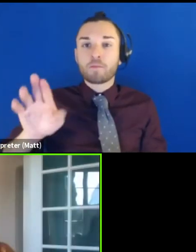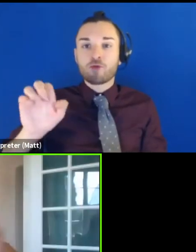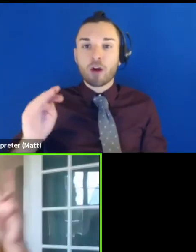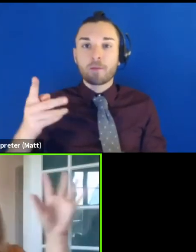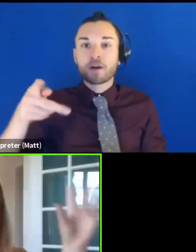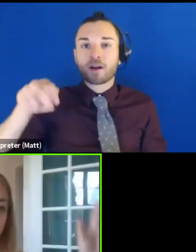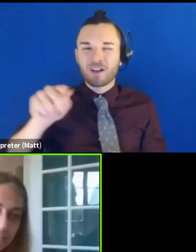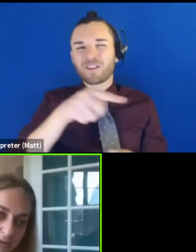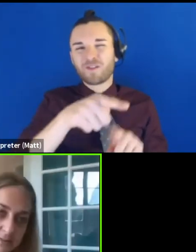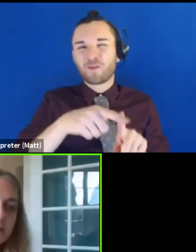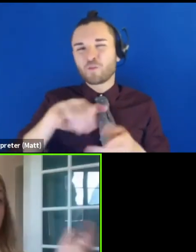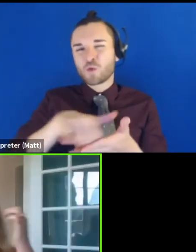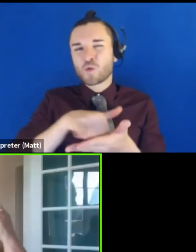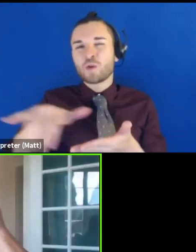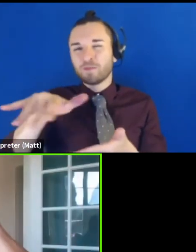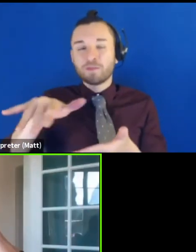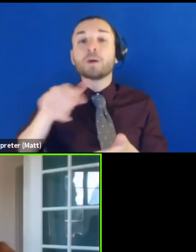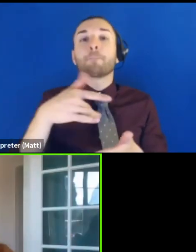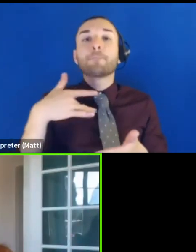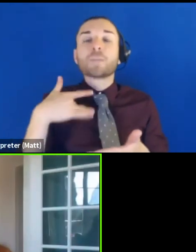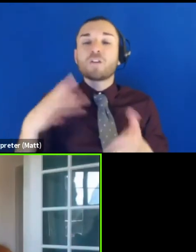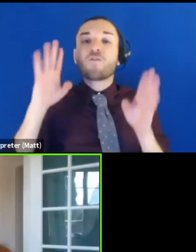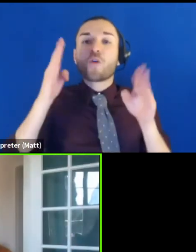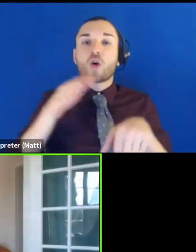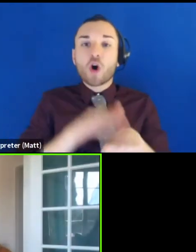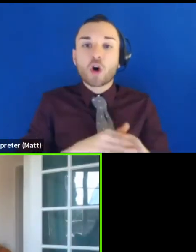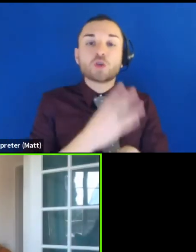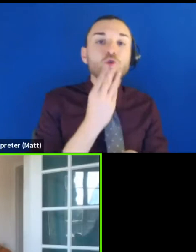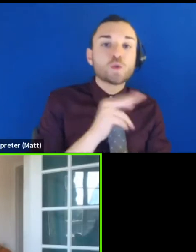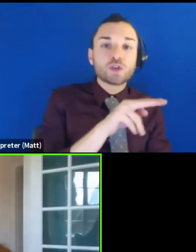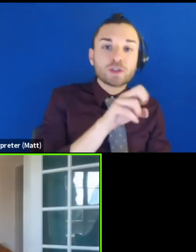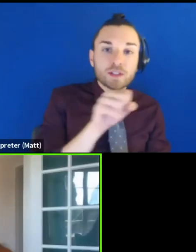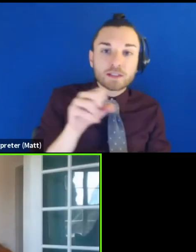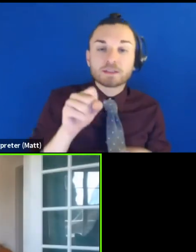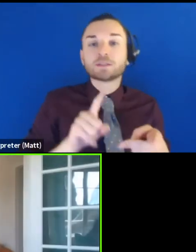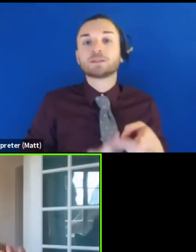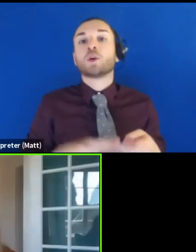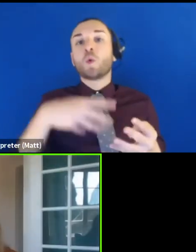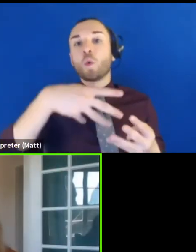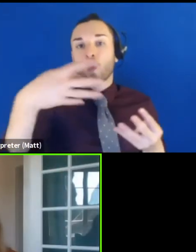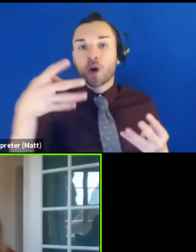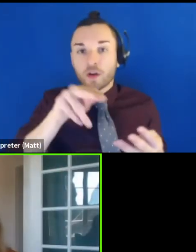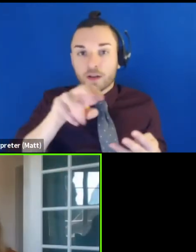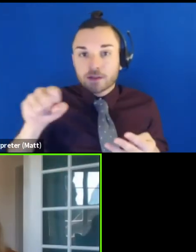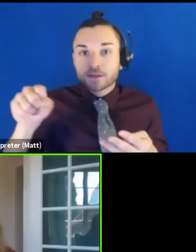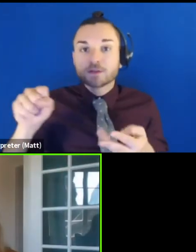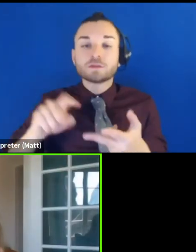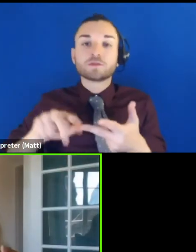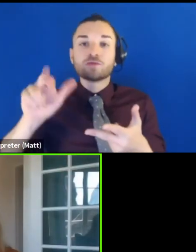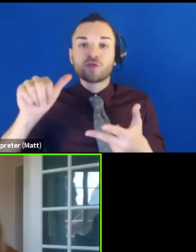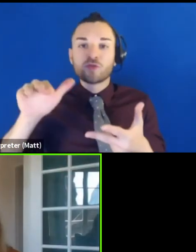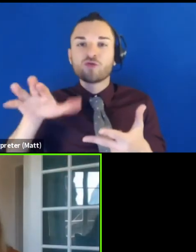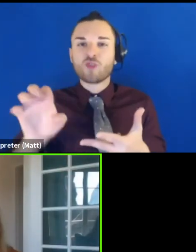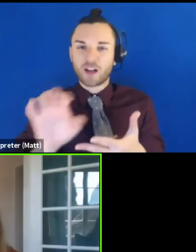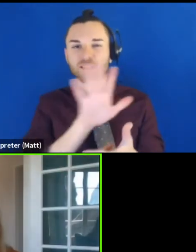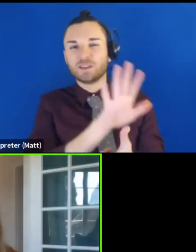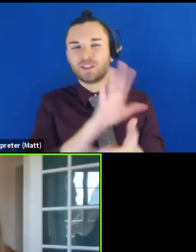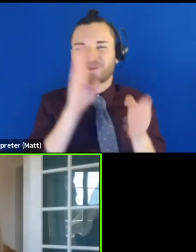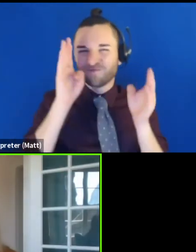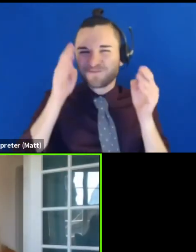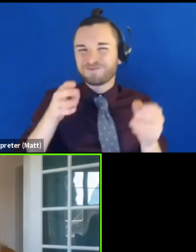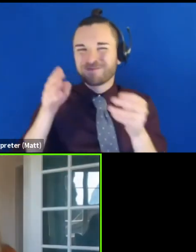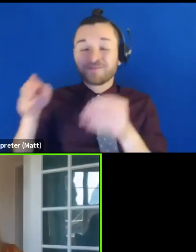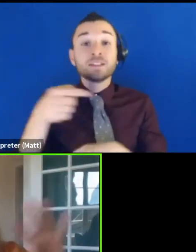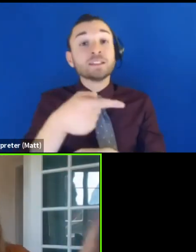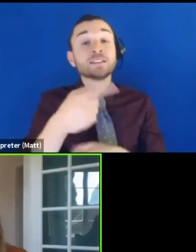and feminism and race. And he basically says that what's so extraordinary about Broad